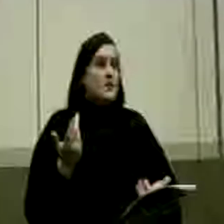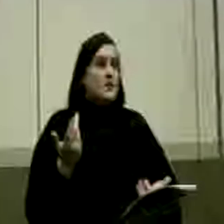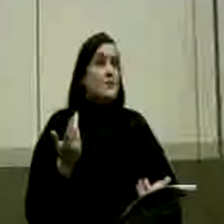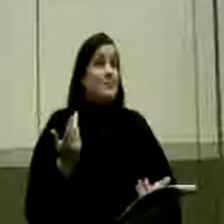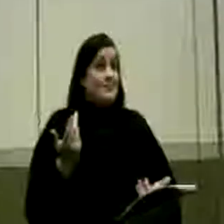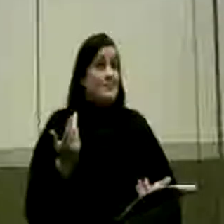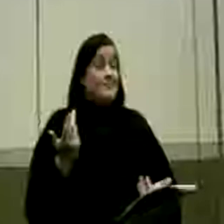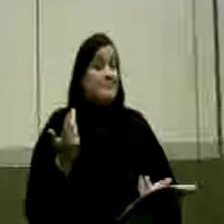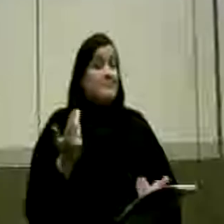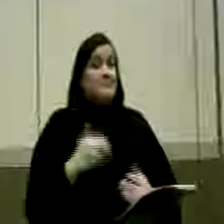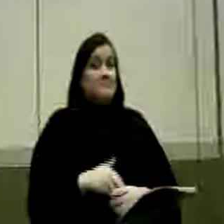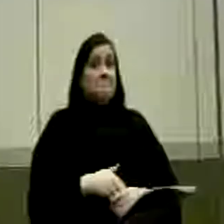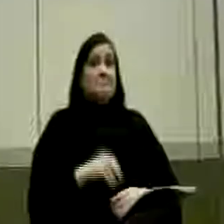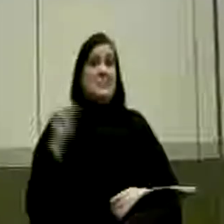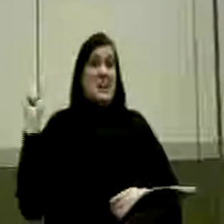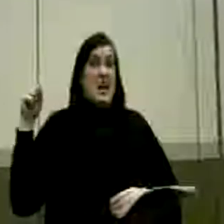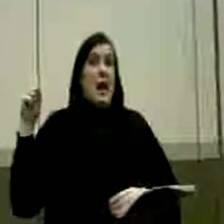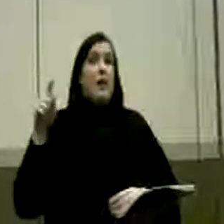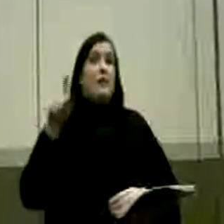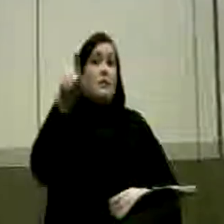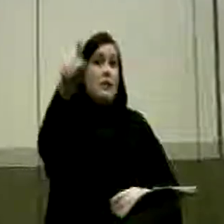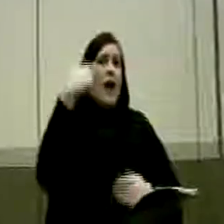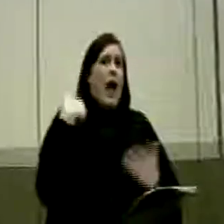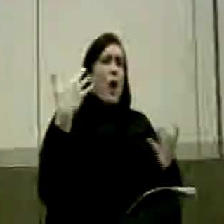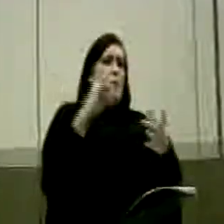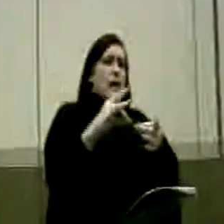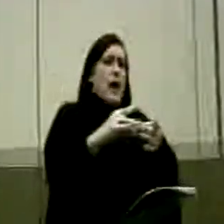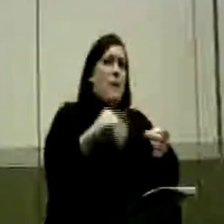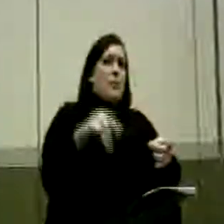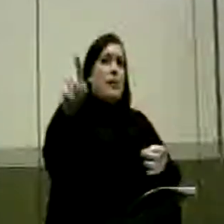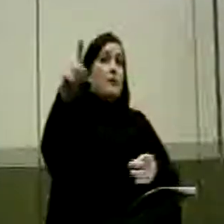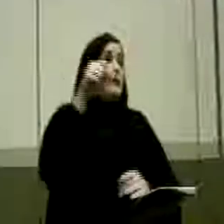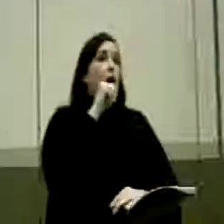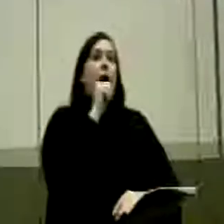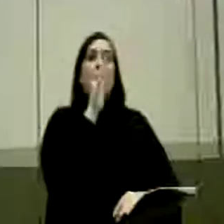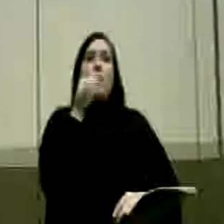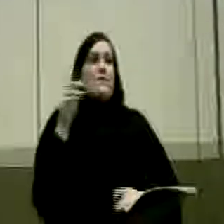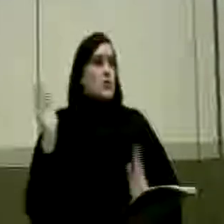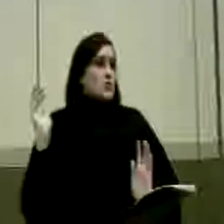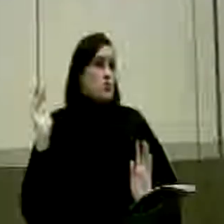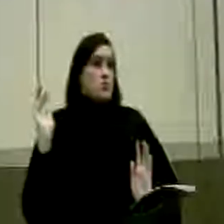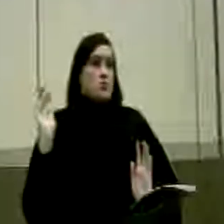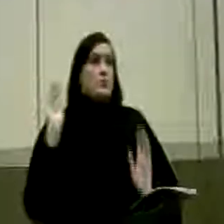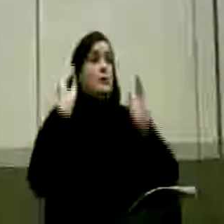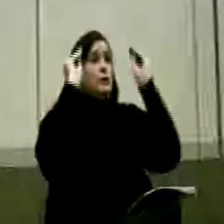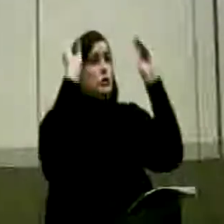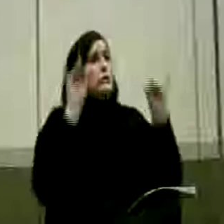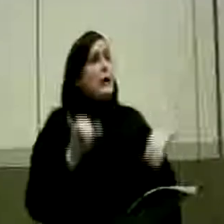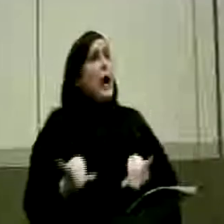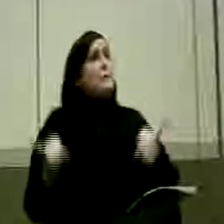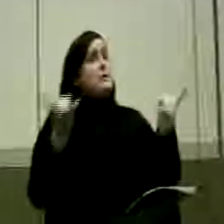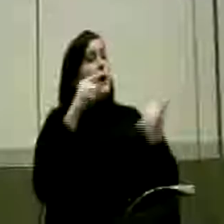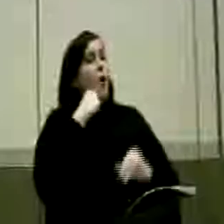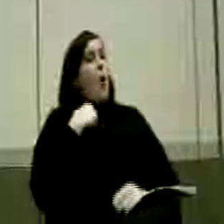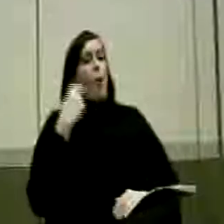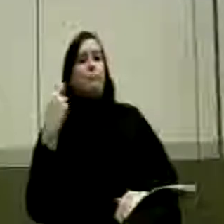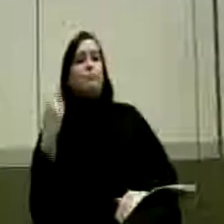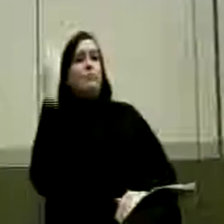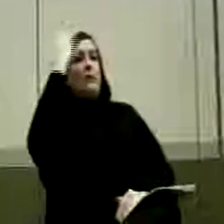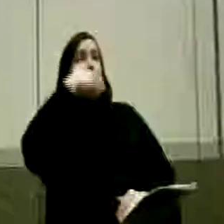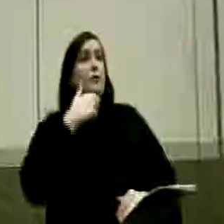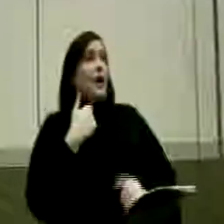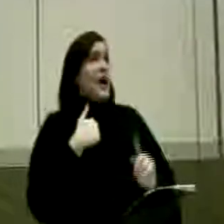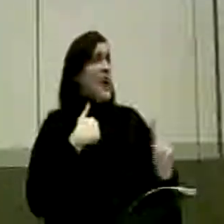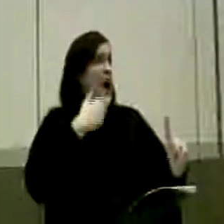Yeah. Can I comment on that? Yeah. I don't ever. The teachers commonly say, oh, I sit them in the front.